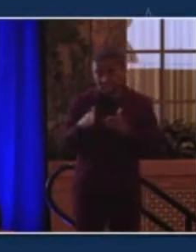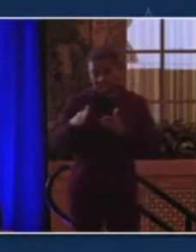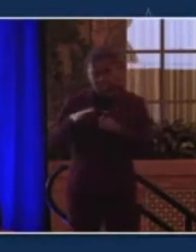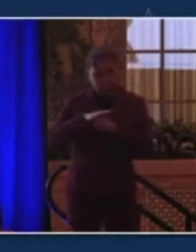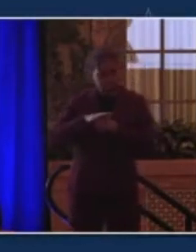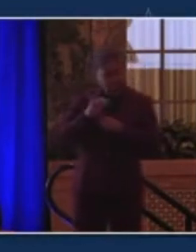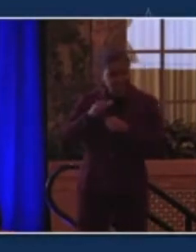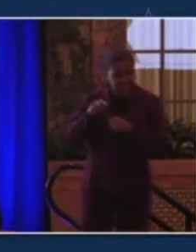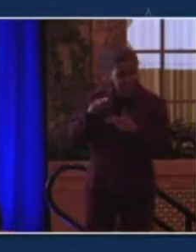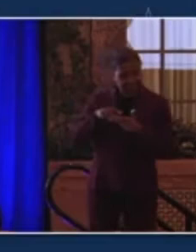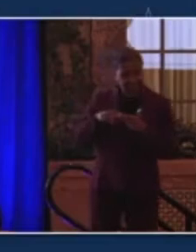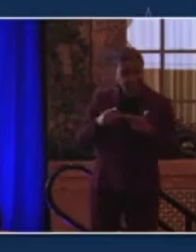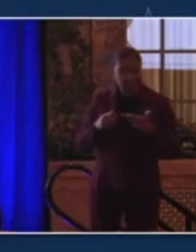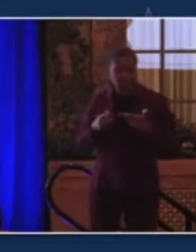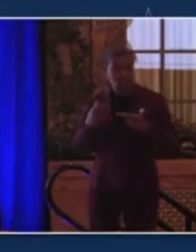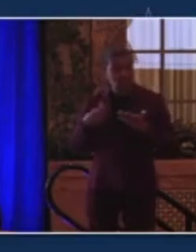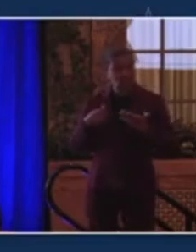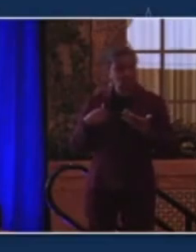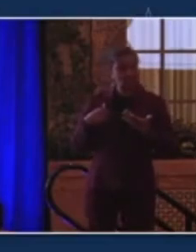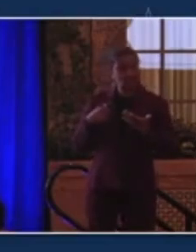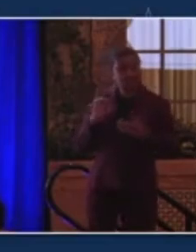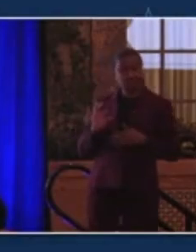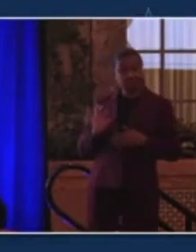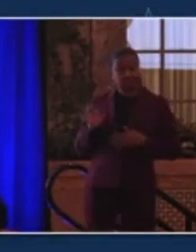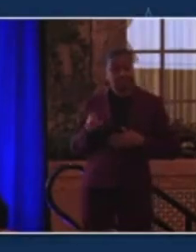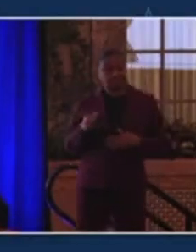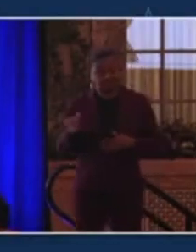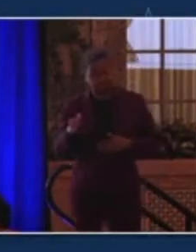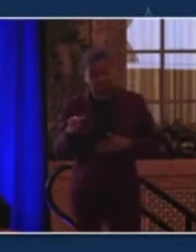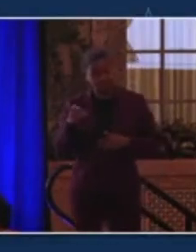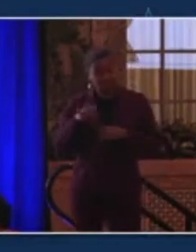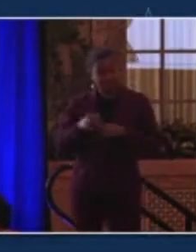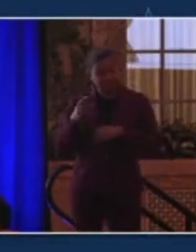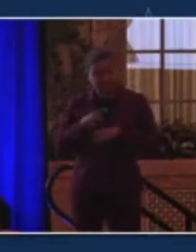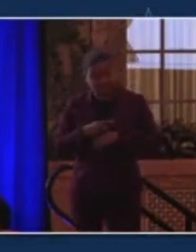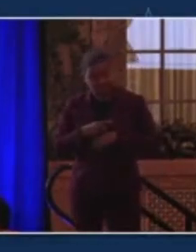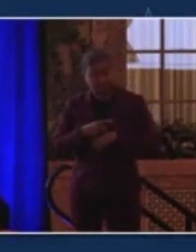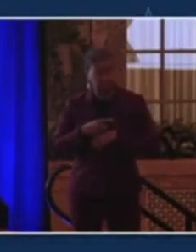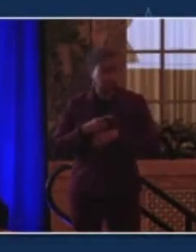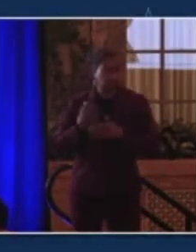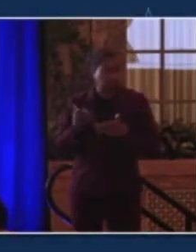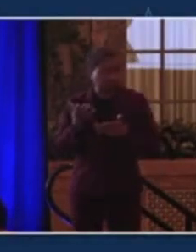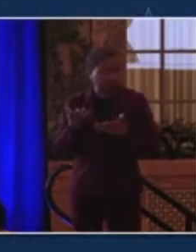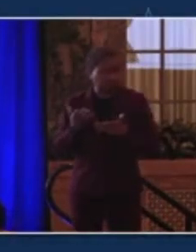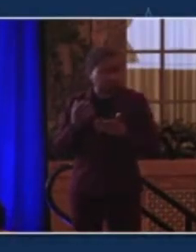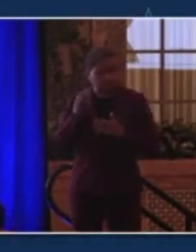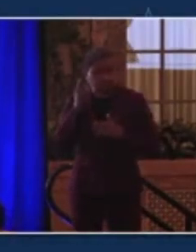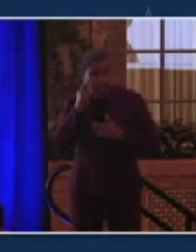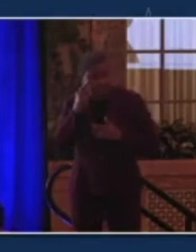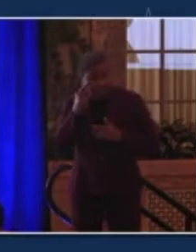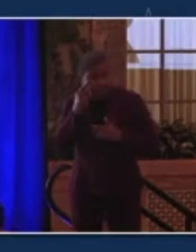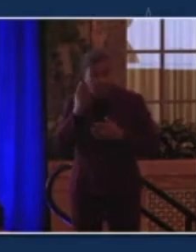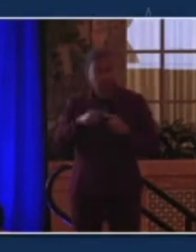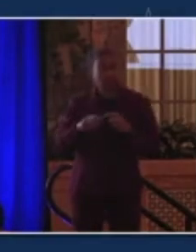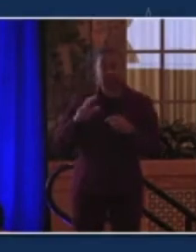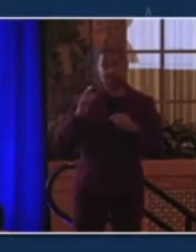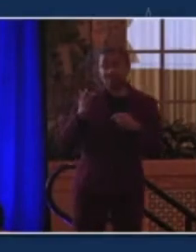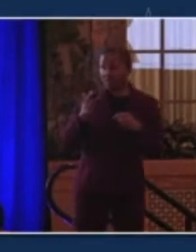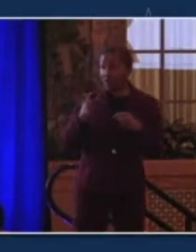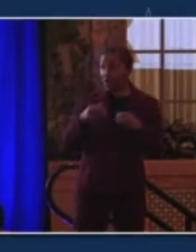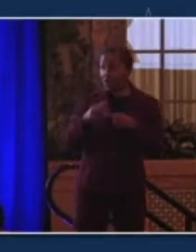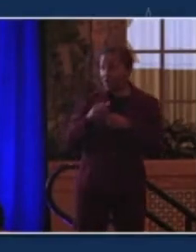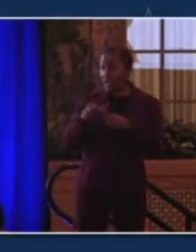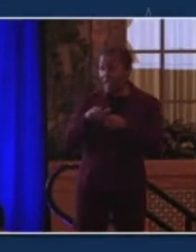precincts that, well, we'll just put somebody in there on election day and make sure they don't steal it, right? But the third area